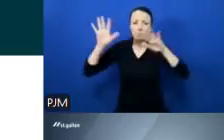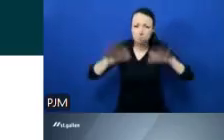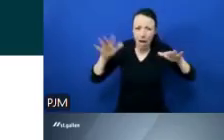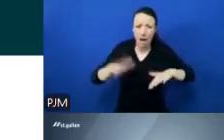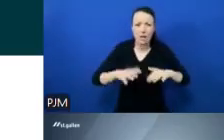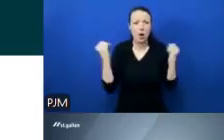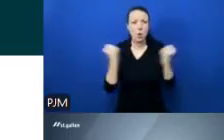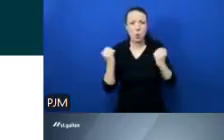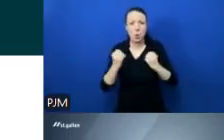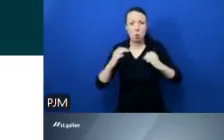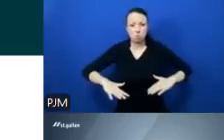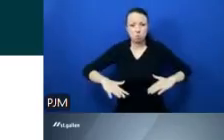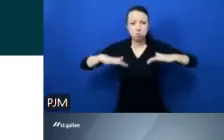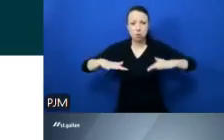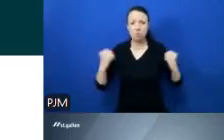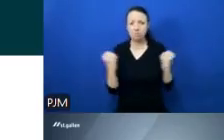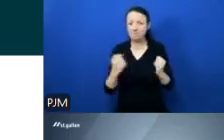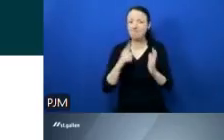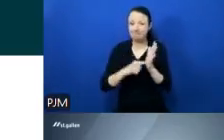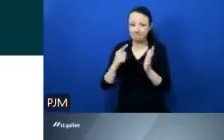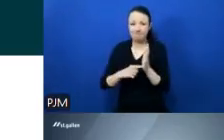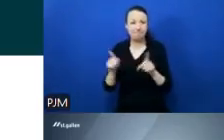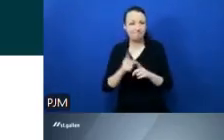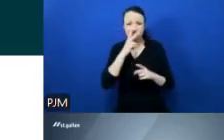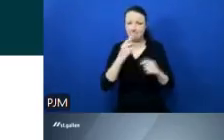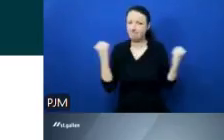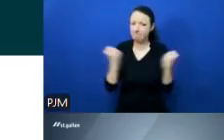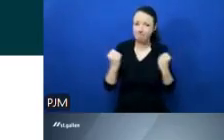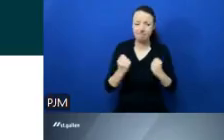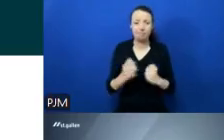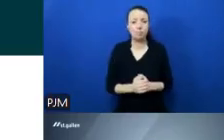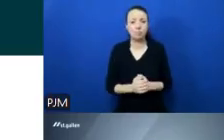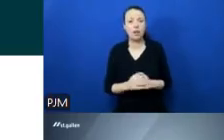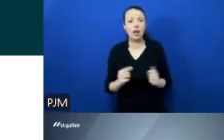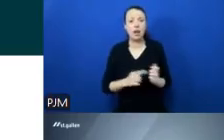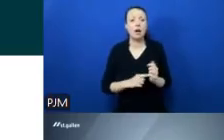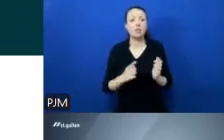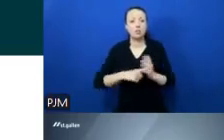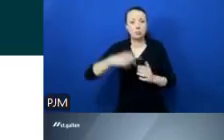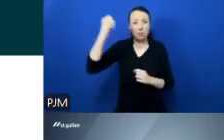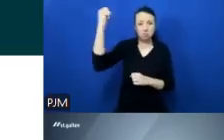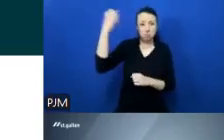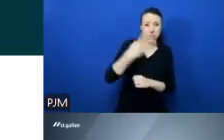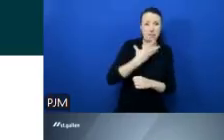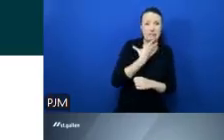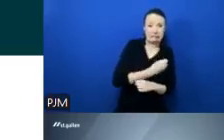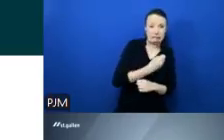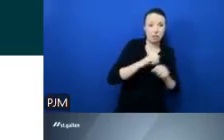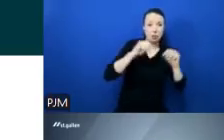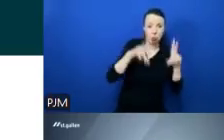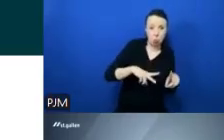extreme weather conditions and precipitations are getting stronger. They are interweaved